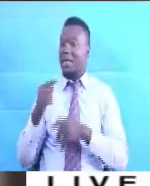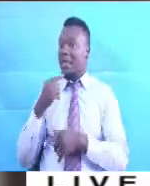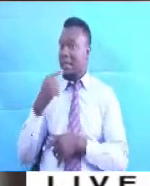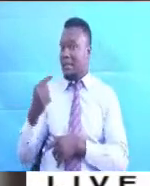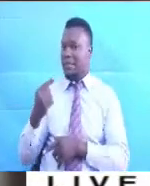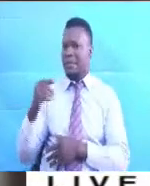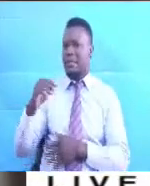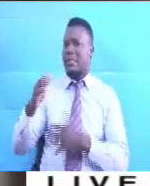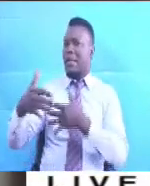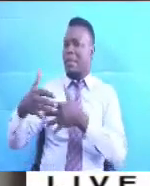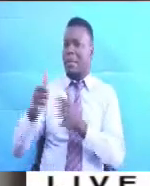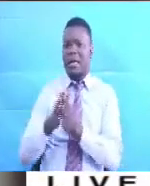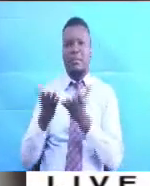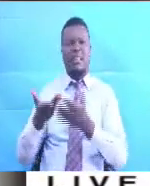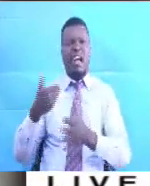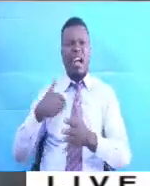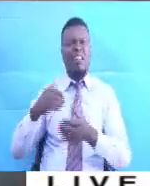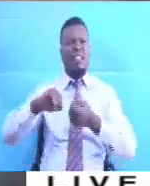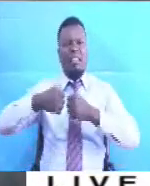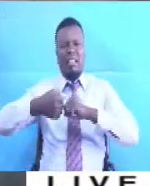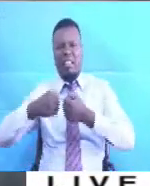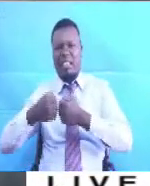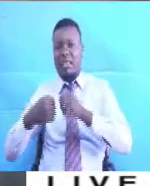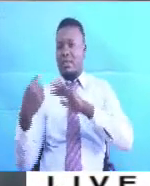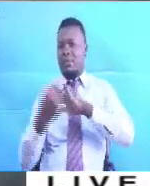was navigating a challenging environment.